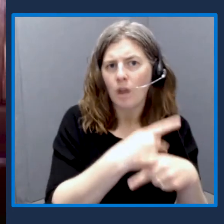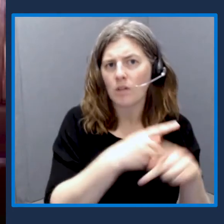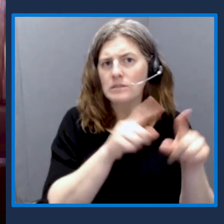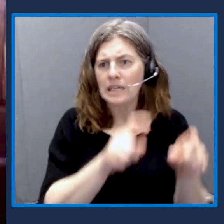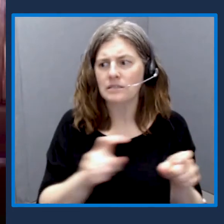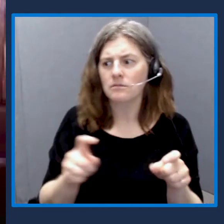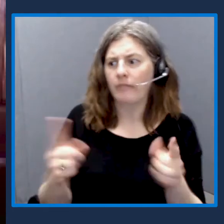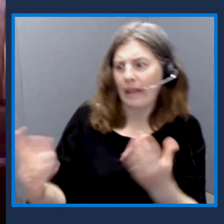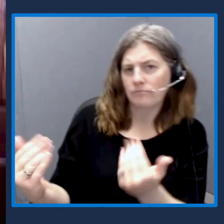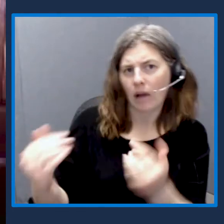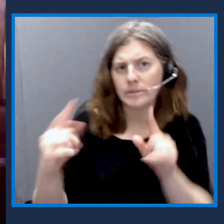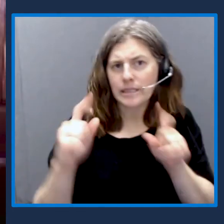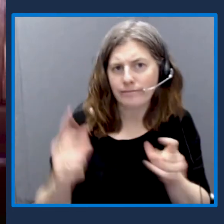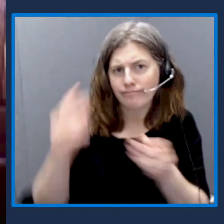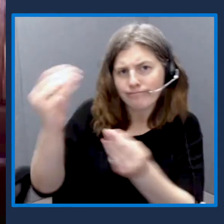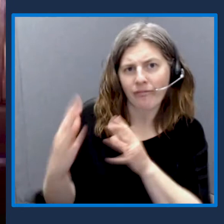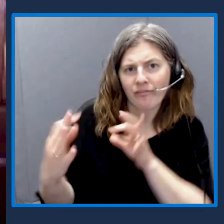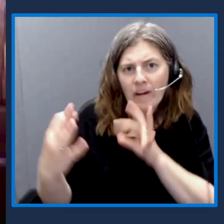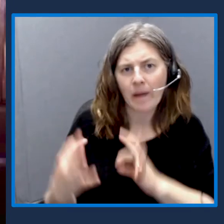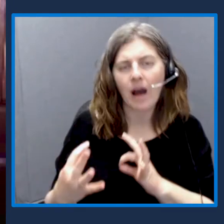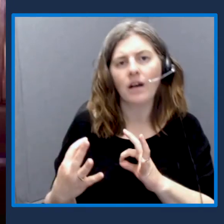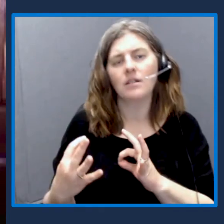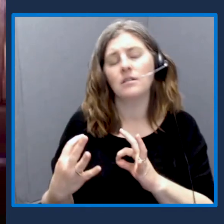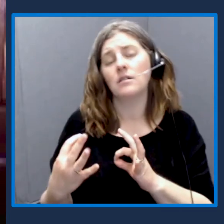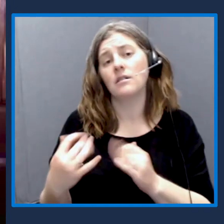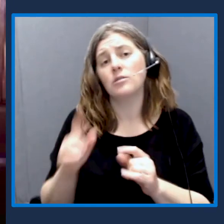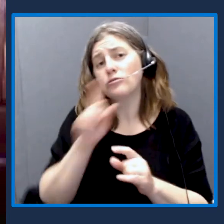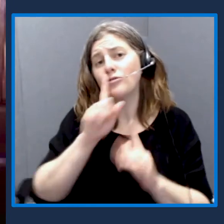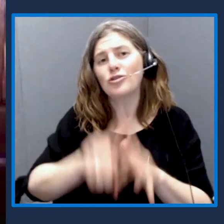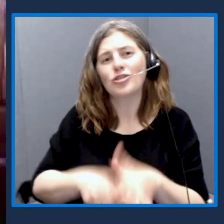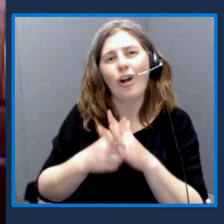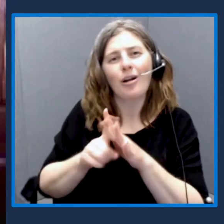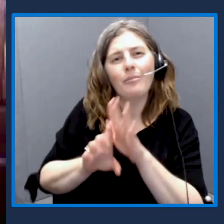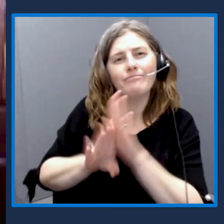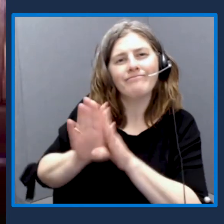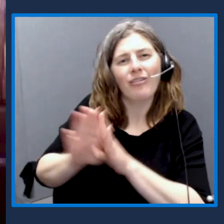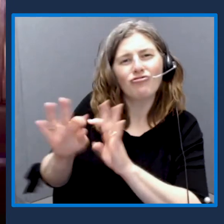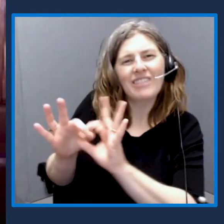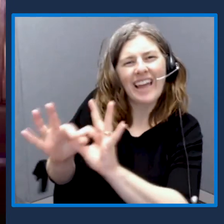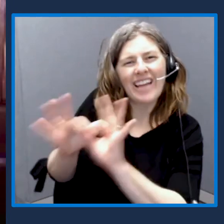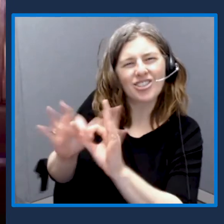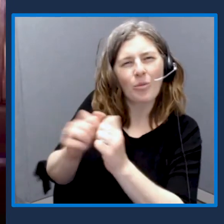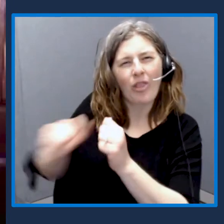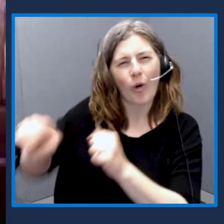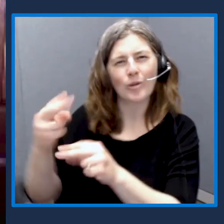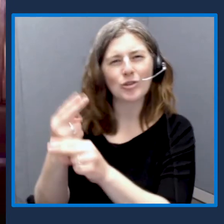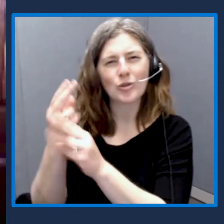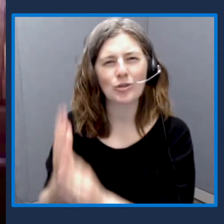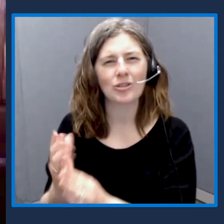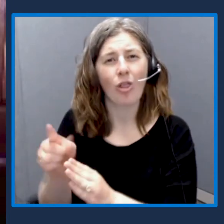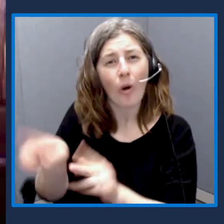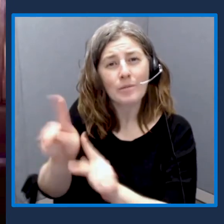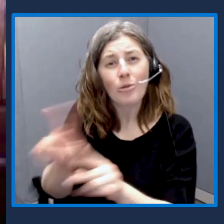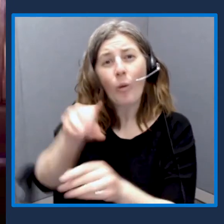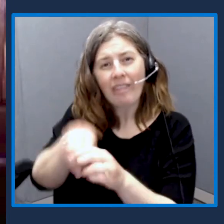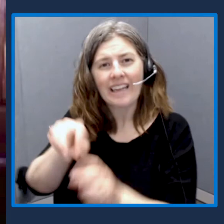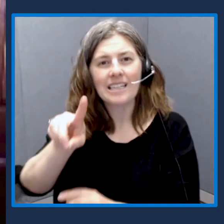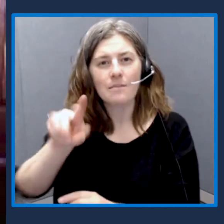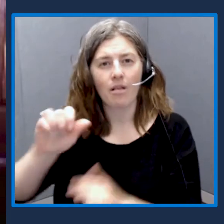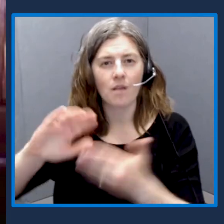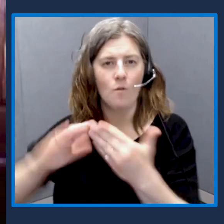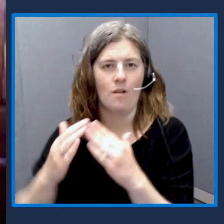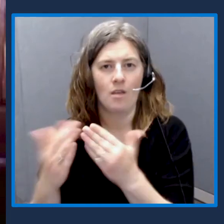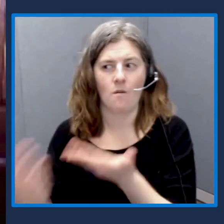your product, but also it's good to start building a relationship with folks in the disability